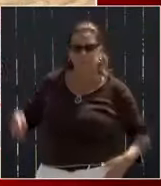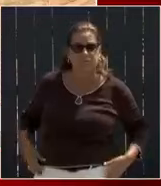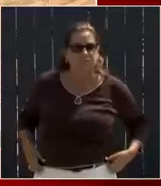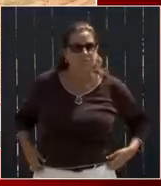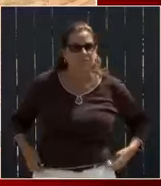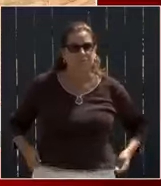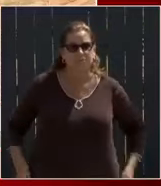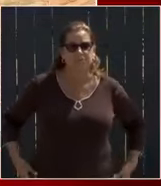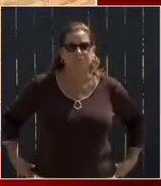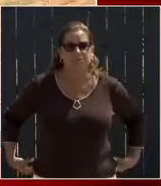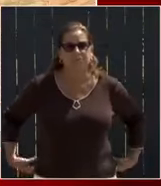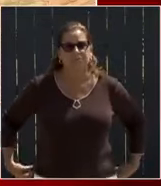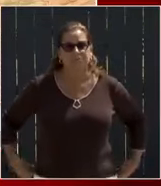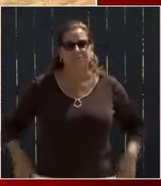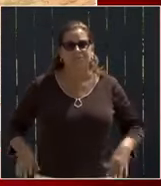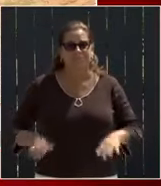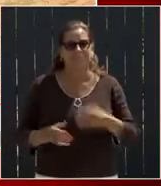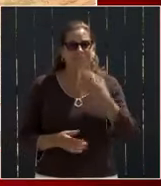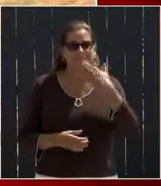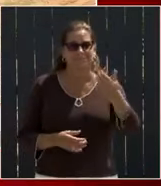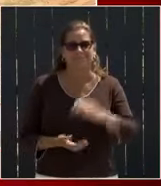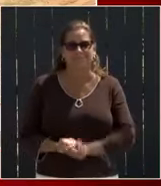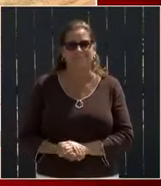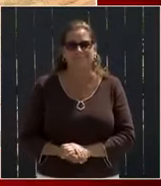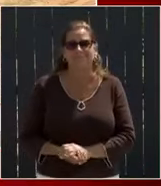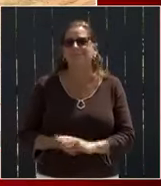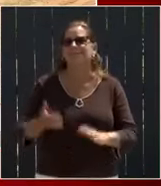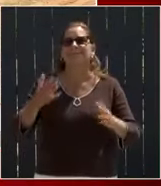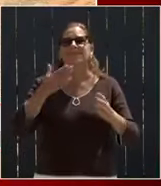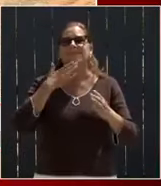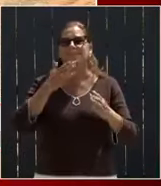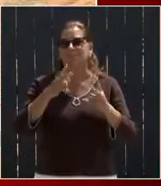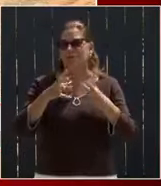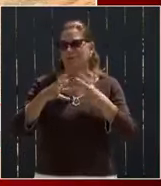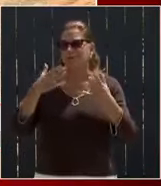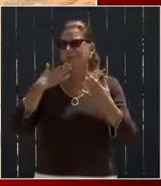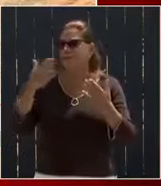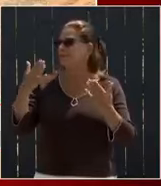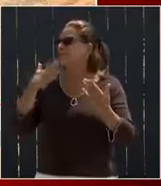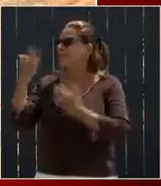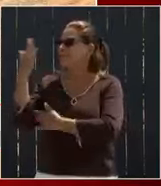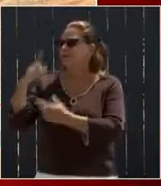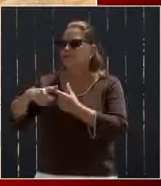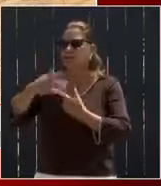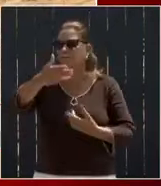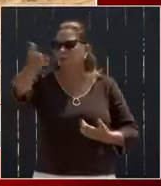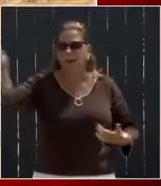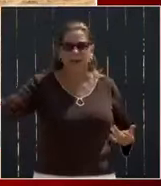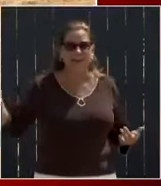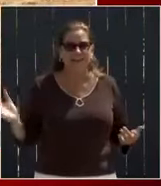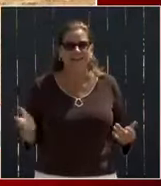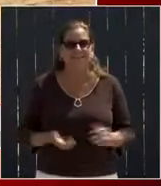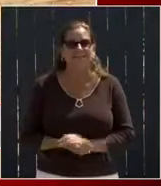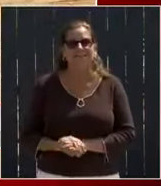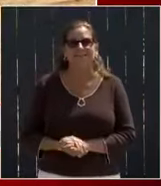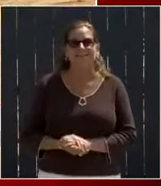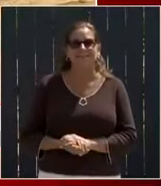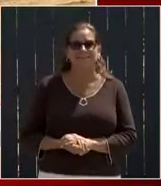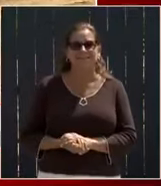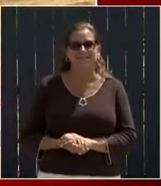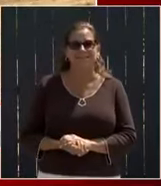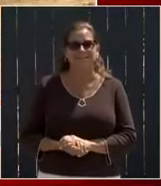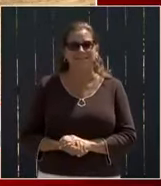Thank you so much, and good morning, everybody, to this wonderfully warm day today. Everybody, I'm glad to see you all